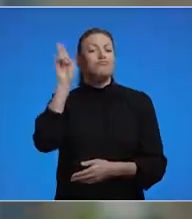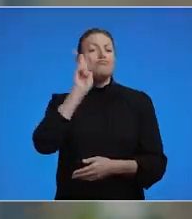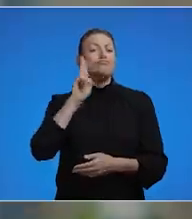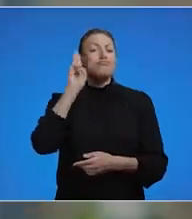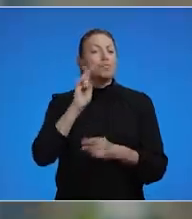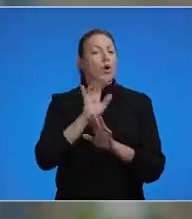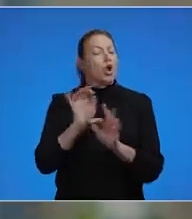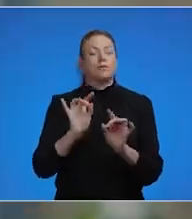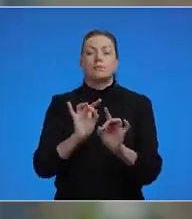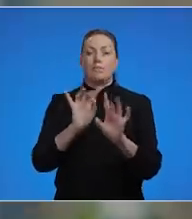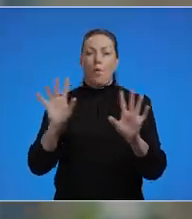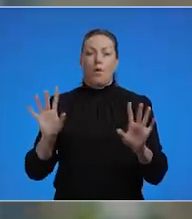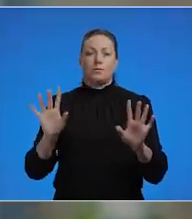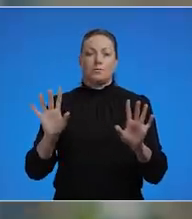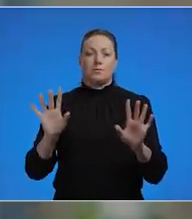and faultless.